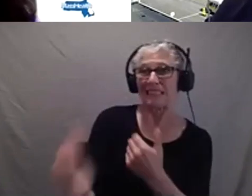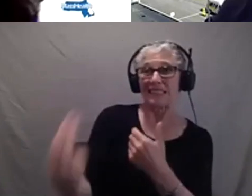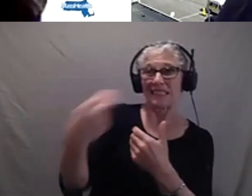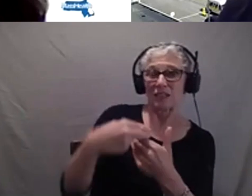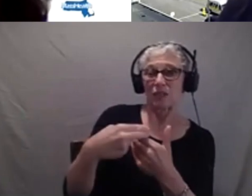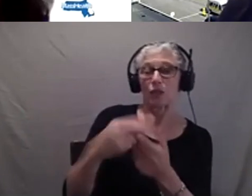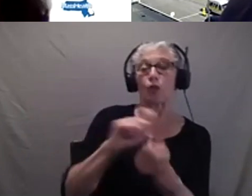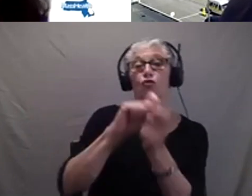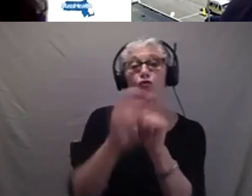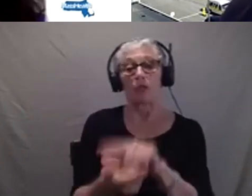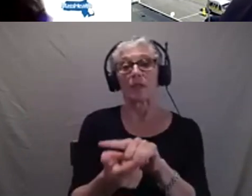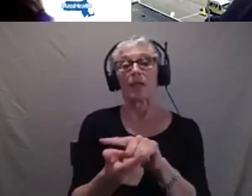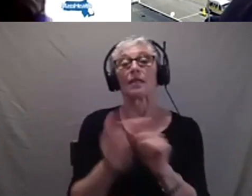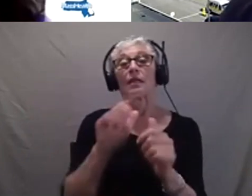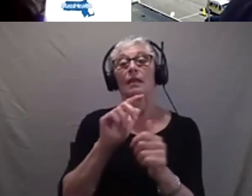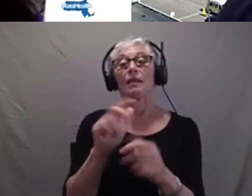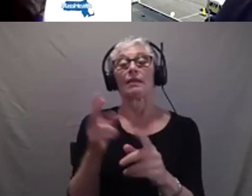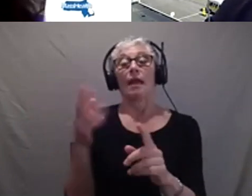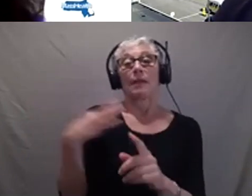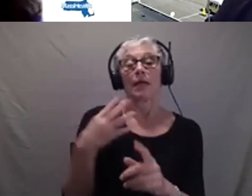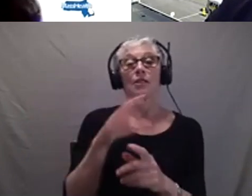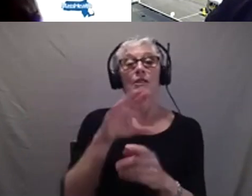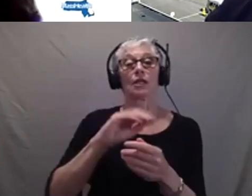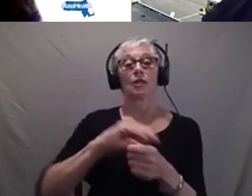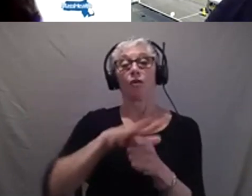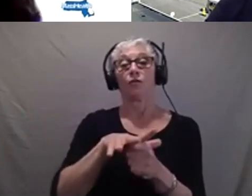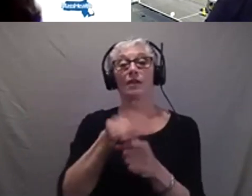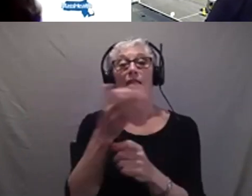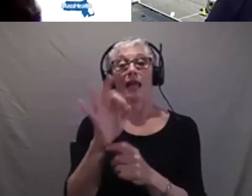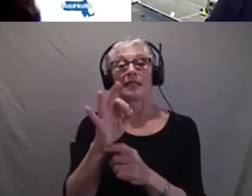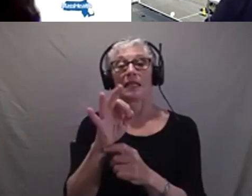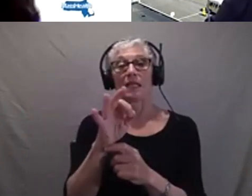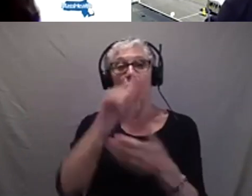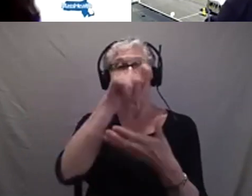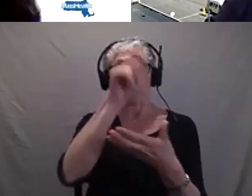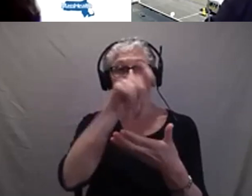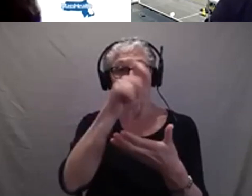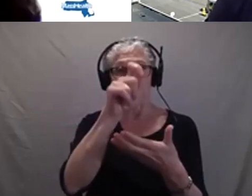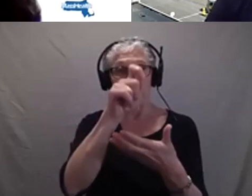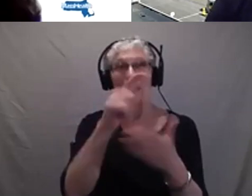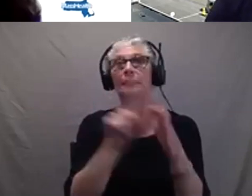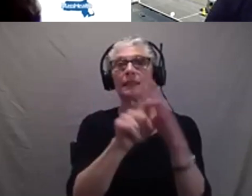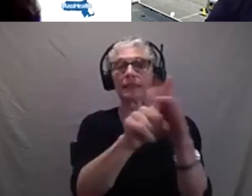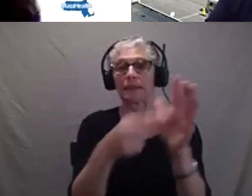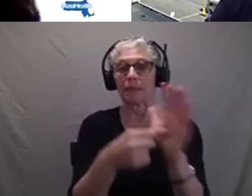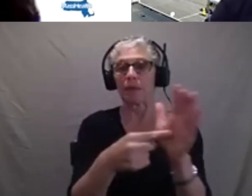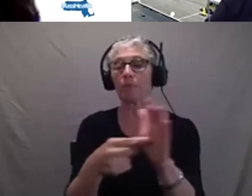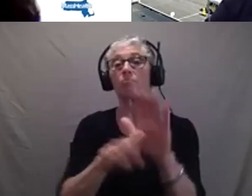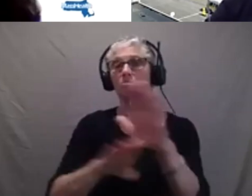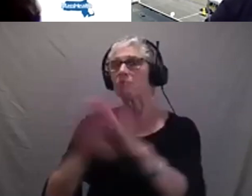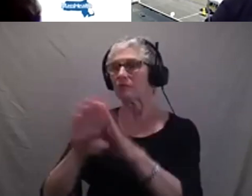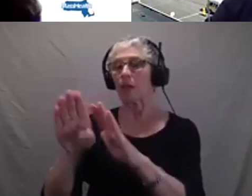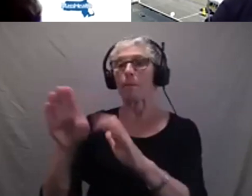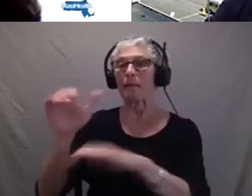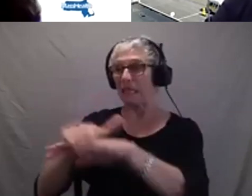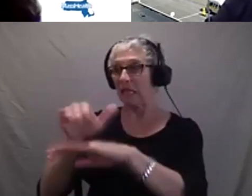translate the Bowie Health application COVID-19 symptom checker It had been developed in English and needed to be translated into